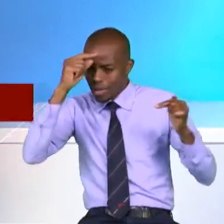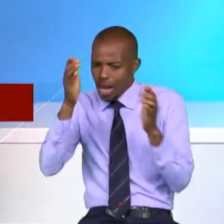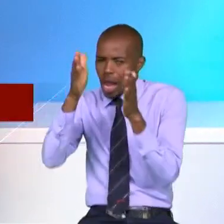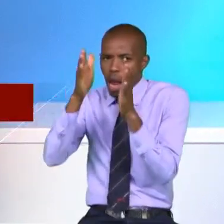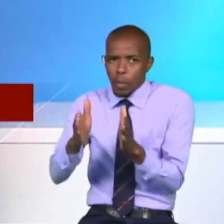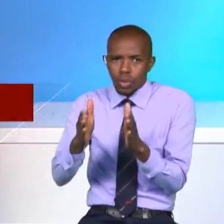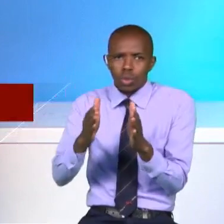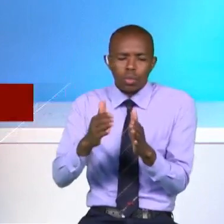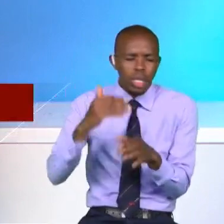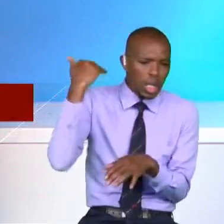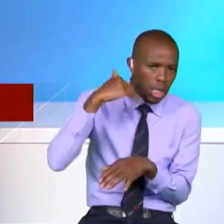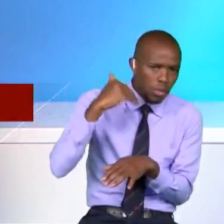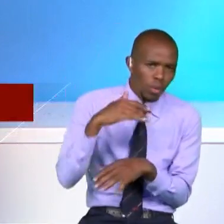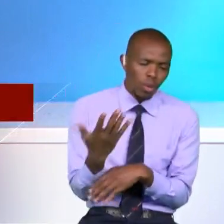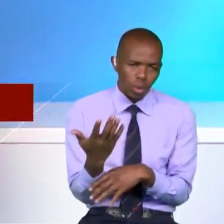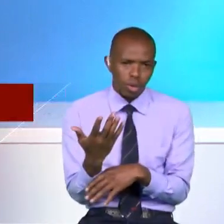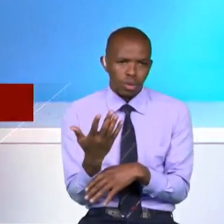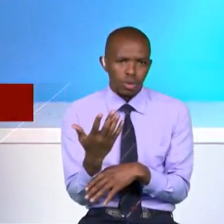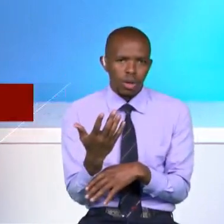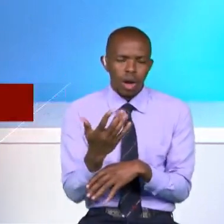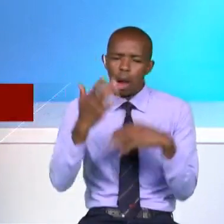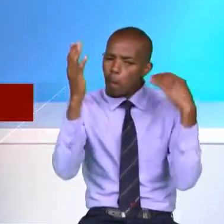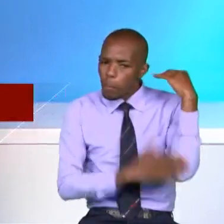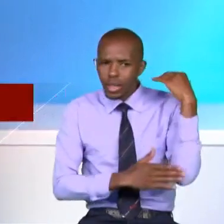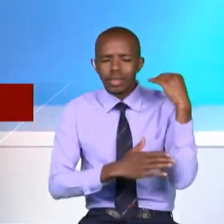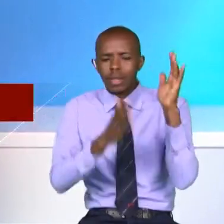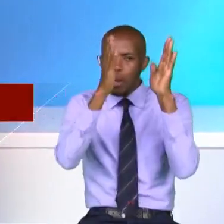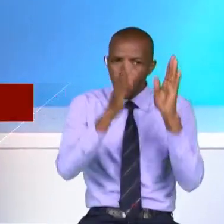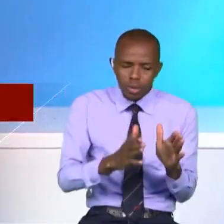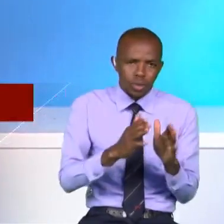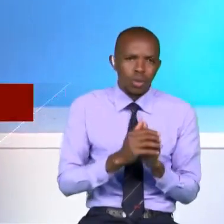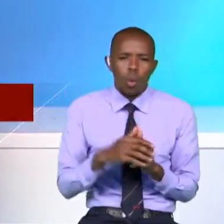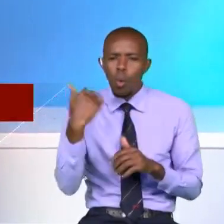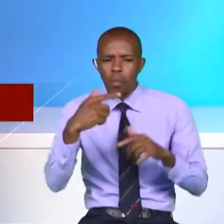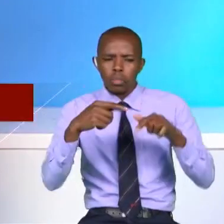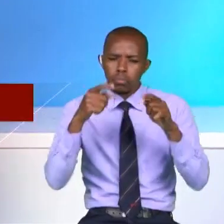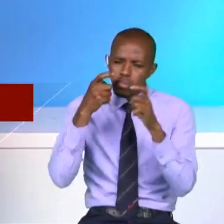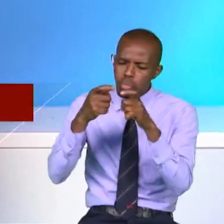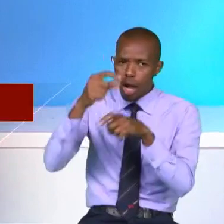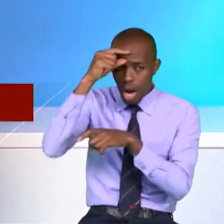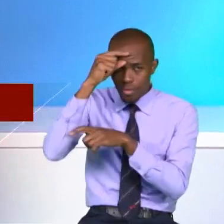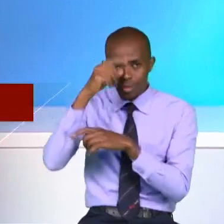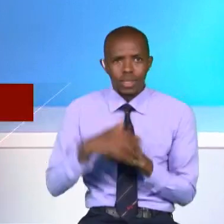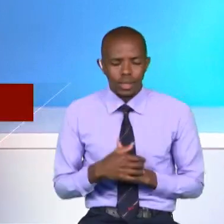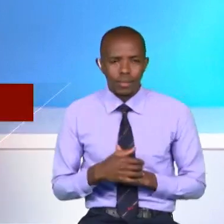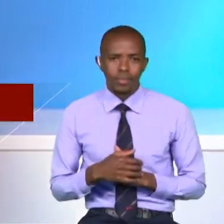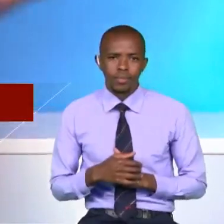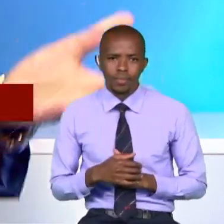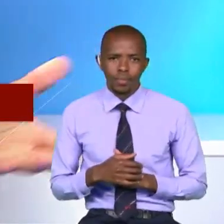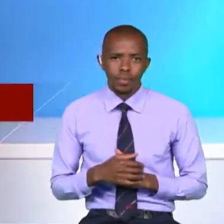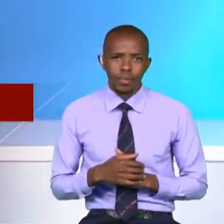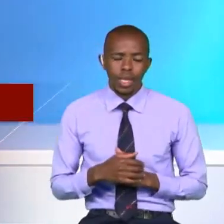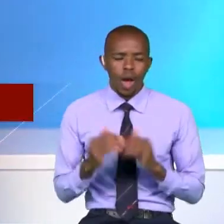is a crook or somebody who is, you know, a bad person trying to do bad things to destabilize the government. No, we're calling out the government for its ills. And that is